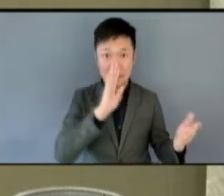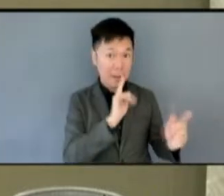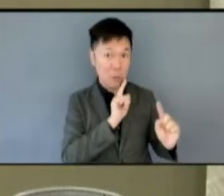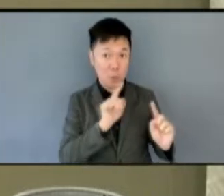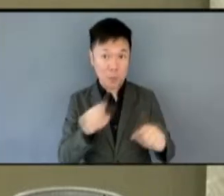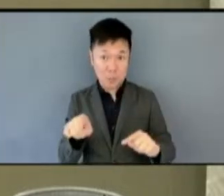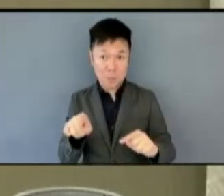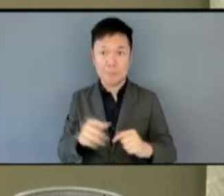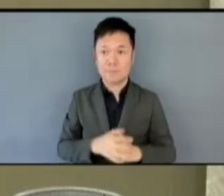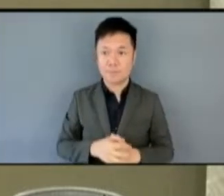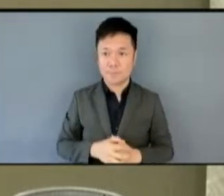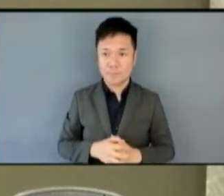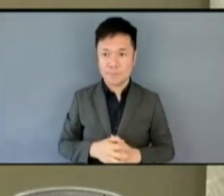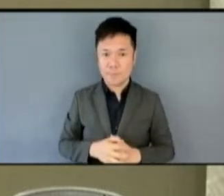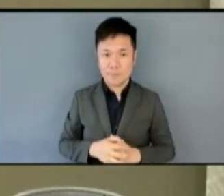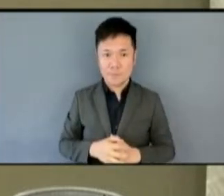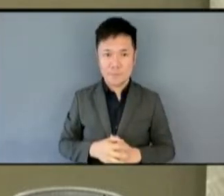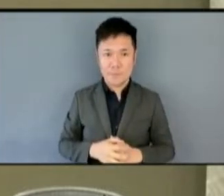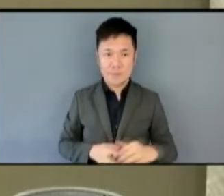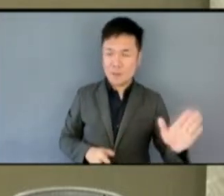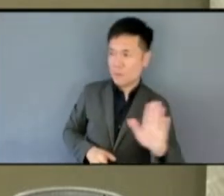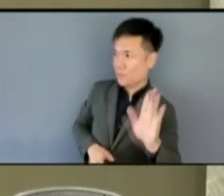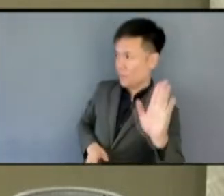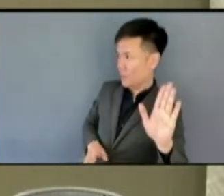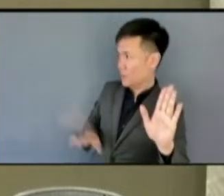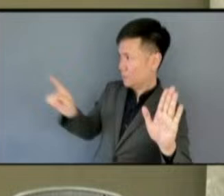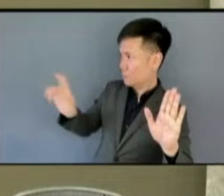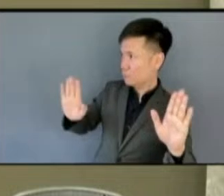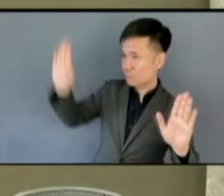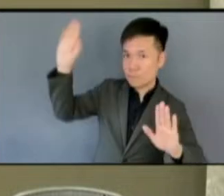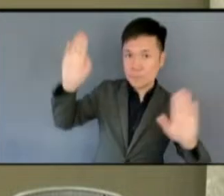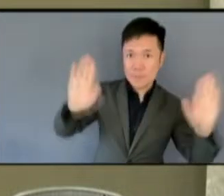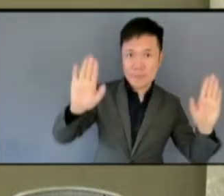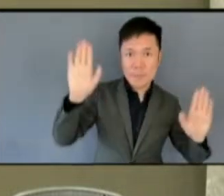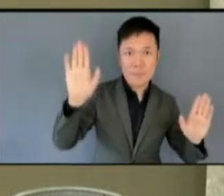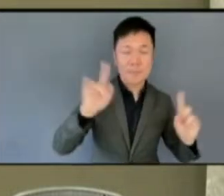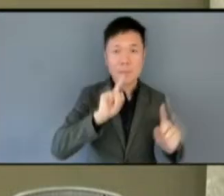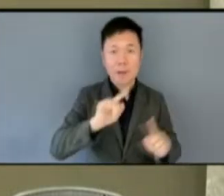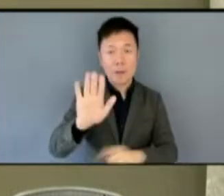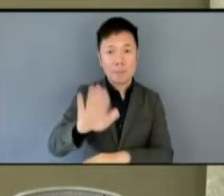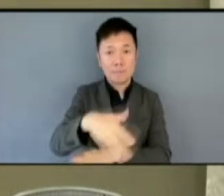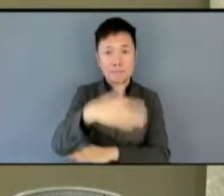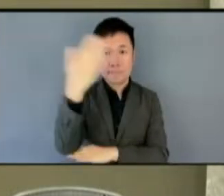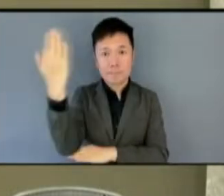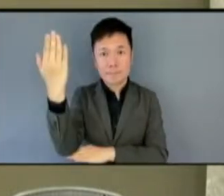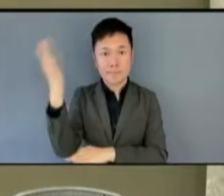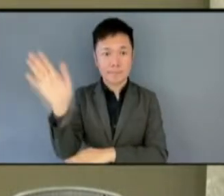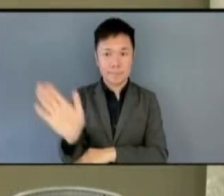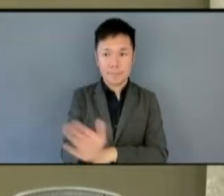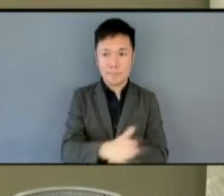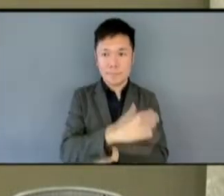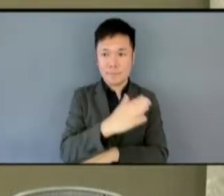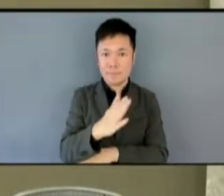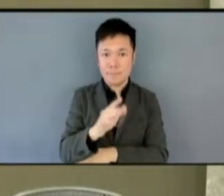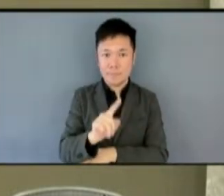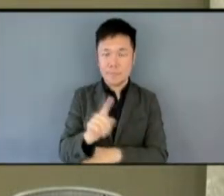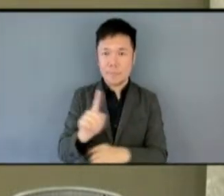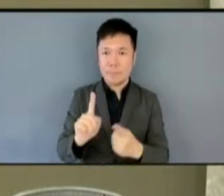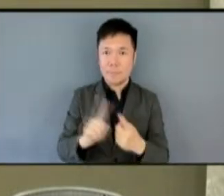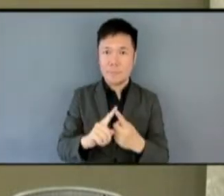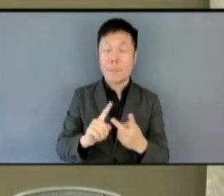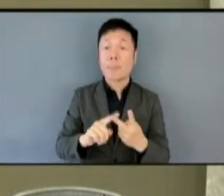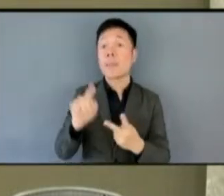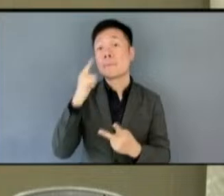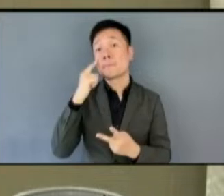that. Can we just see if there's anyone else in the room who would like to raise this flag? I see the distinguished delegate in the back